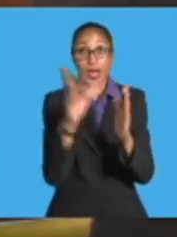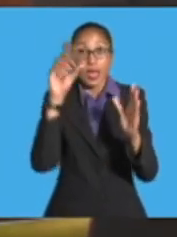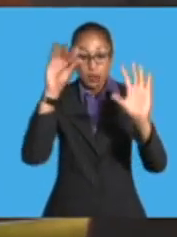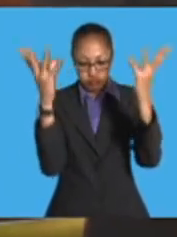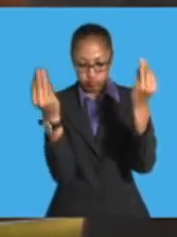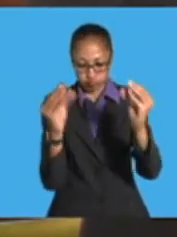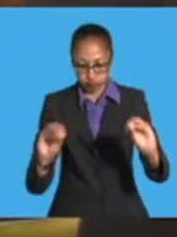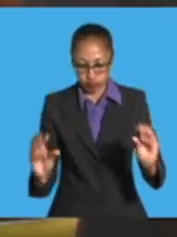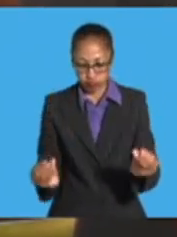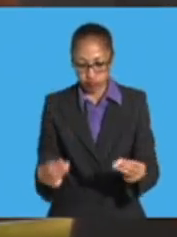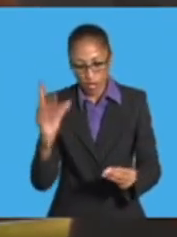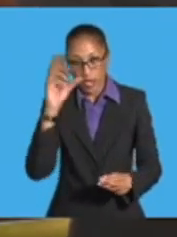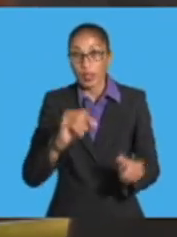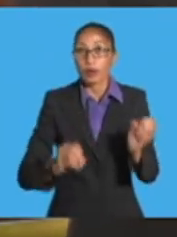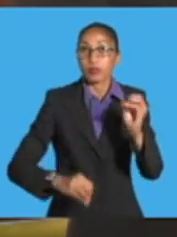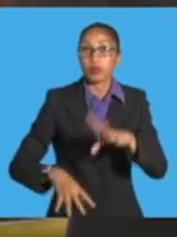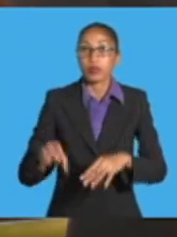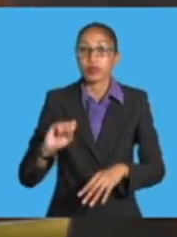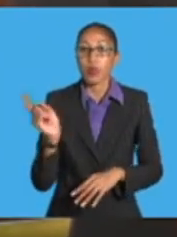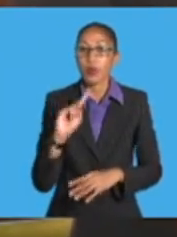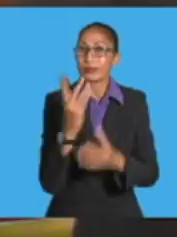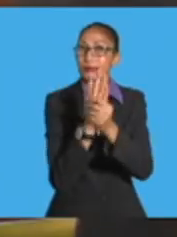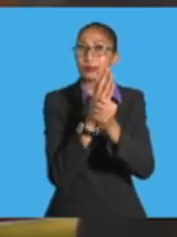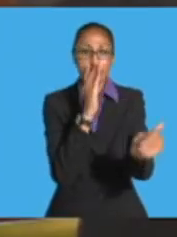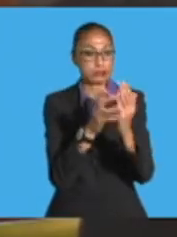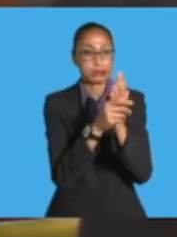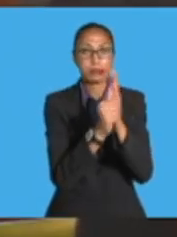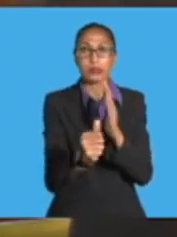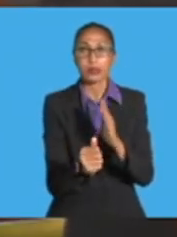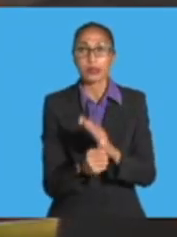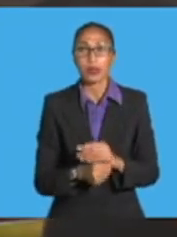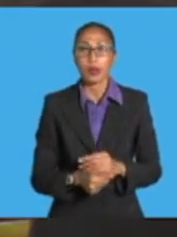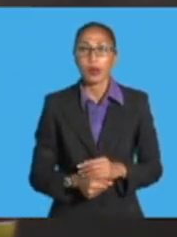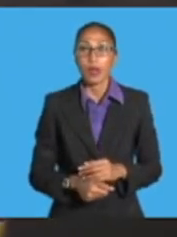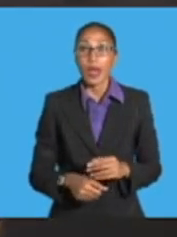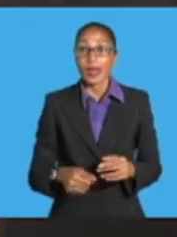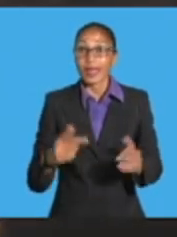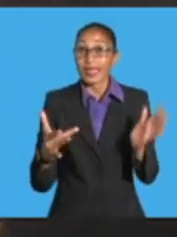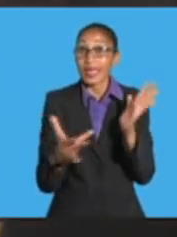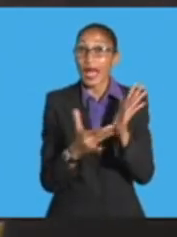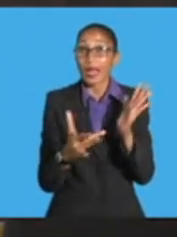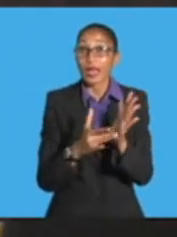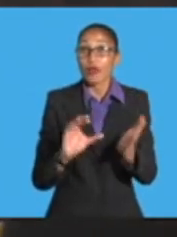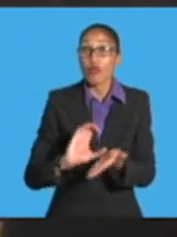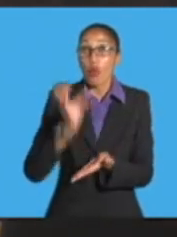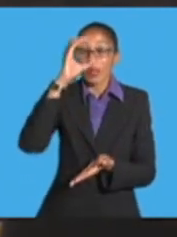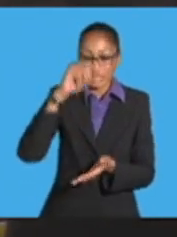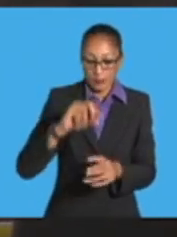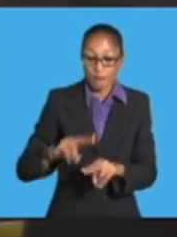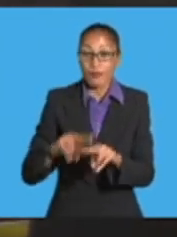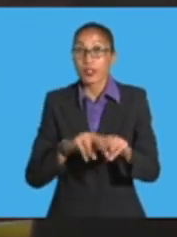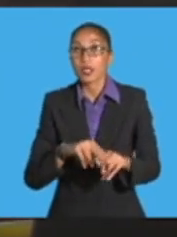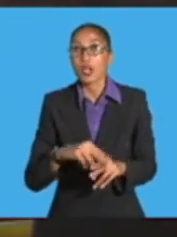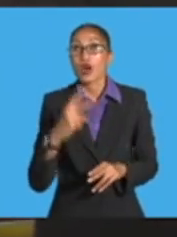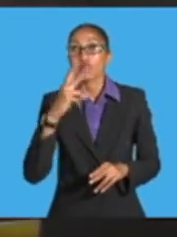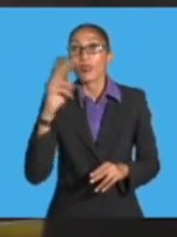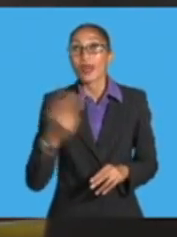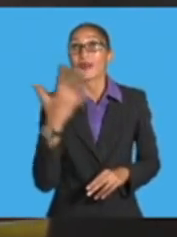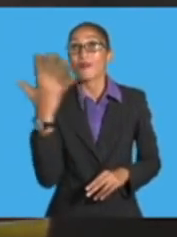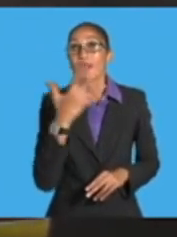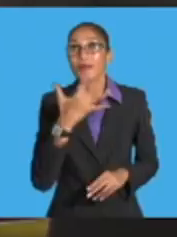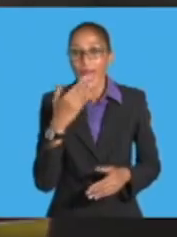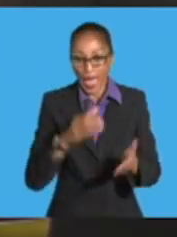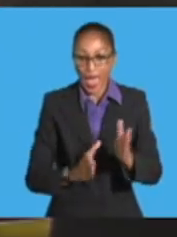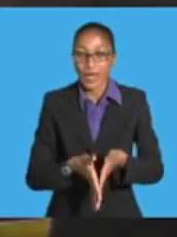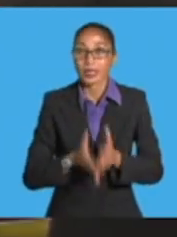major contribution to scarce skills in the trades, the Technical College of Fiji was established in 2015. We